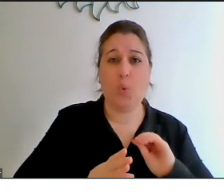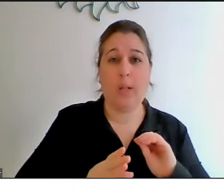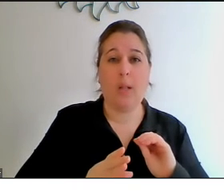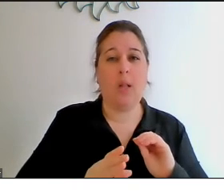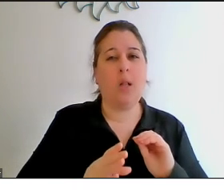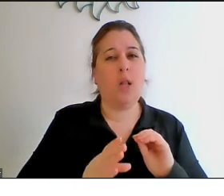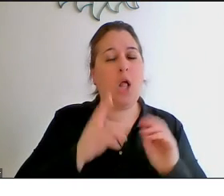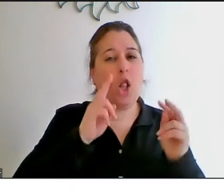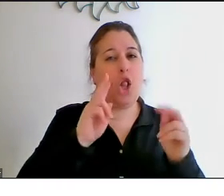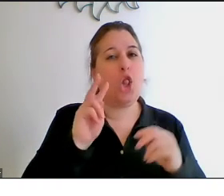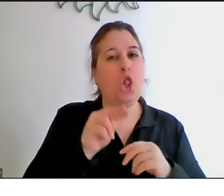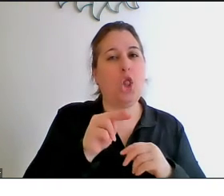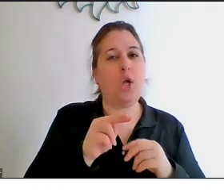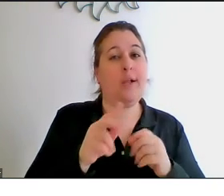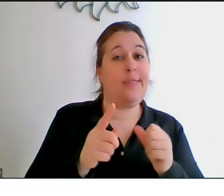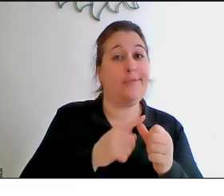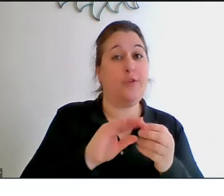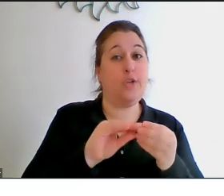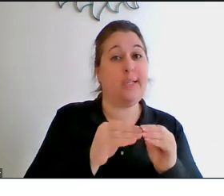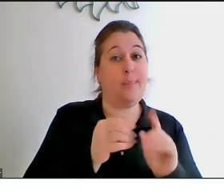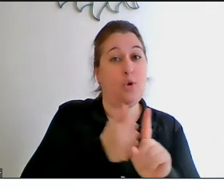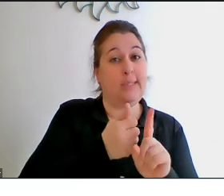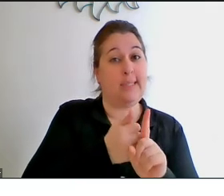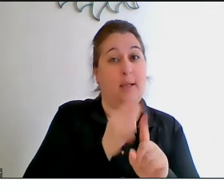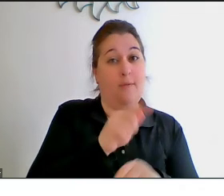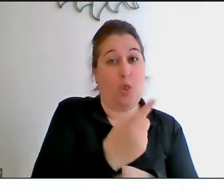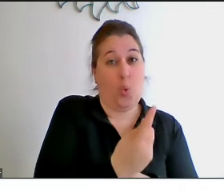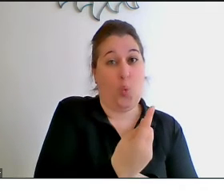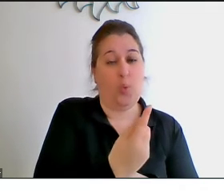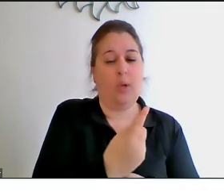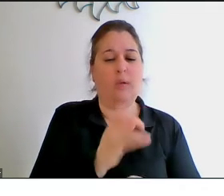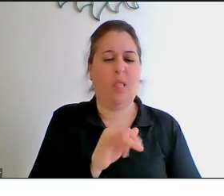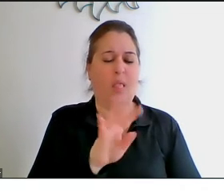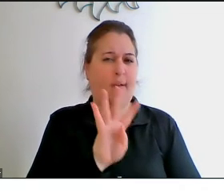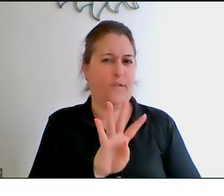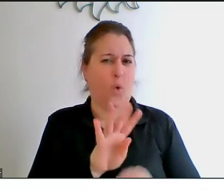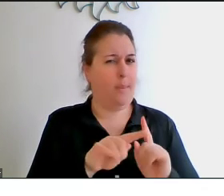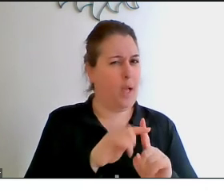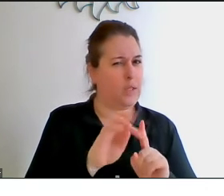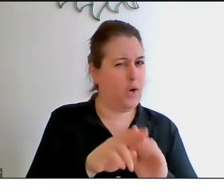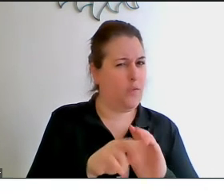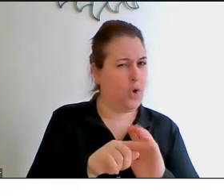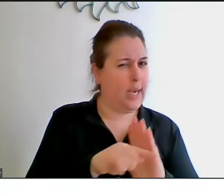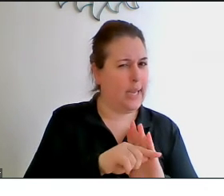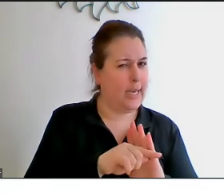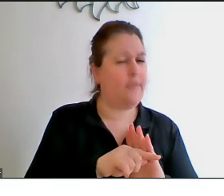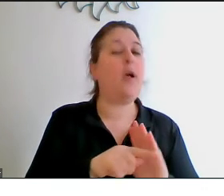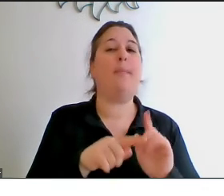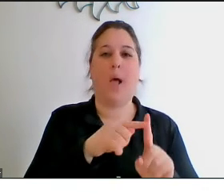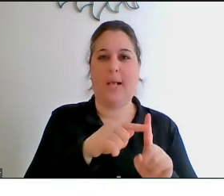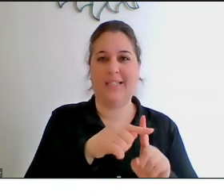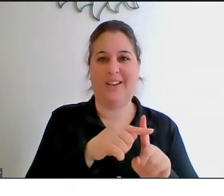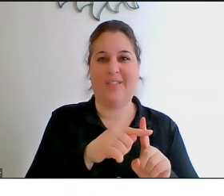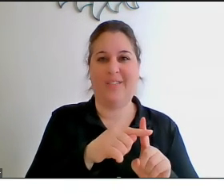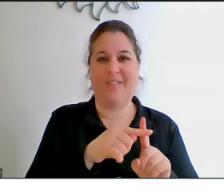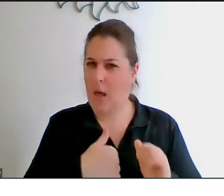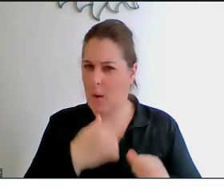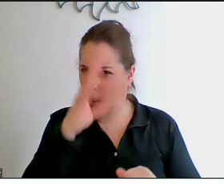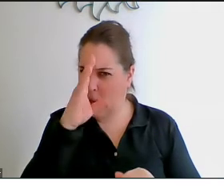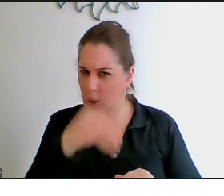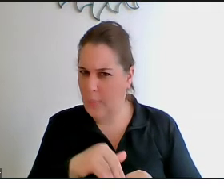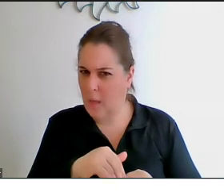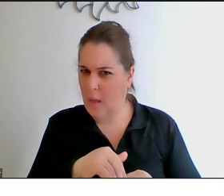when you're going to do this, you're going to look at each number individually. Okay, is that a +4 or is that a -4?